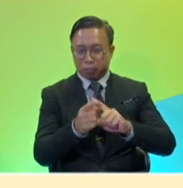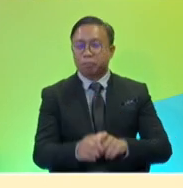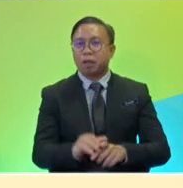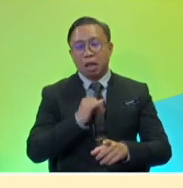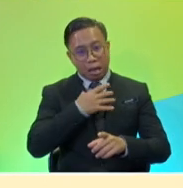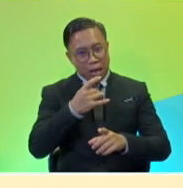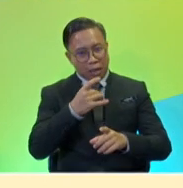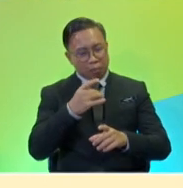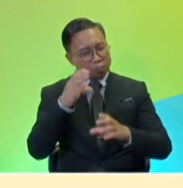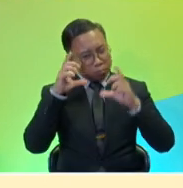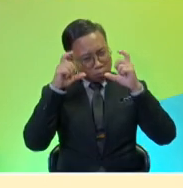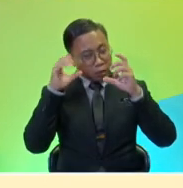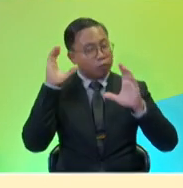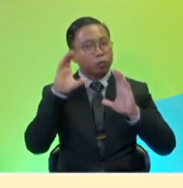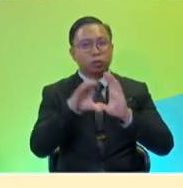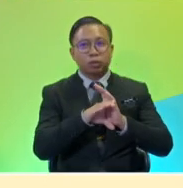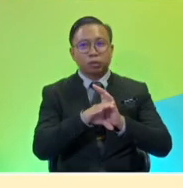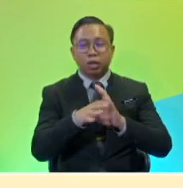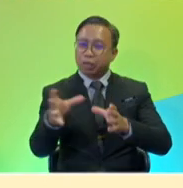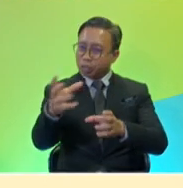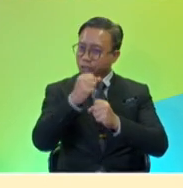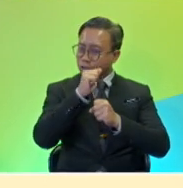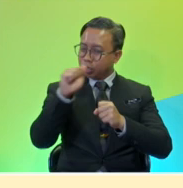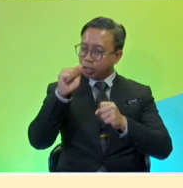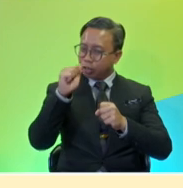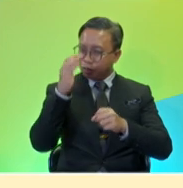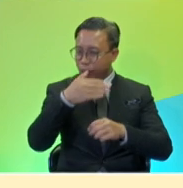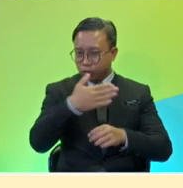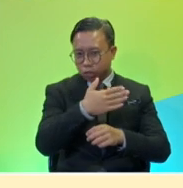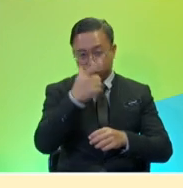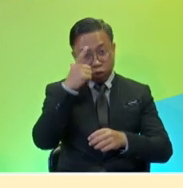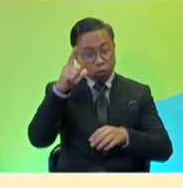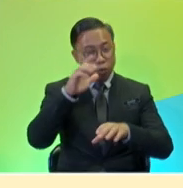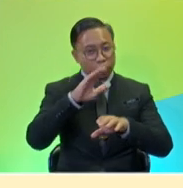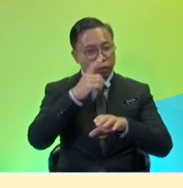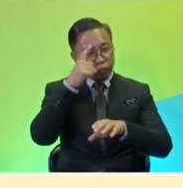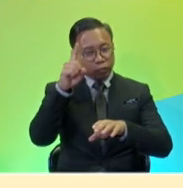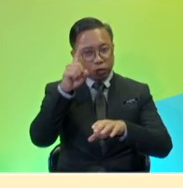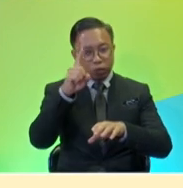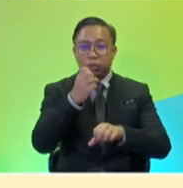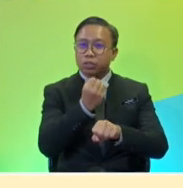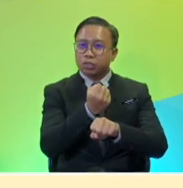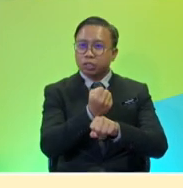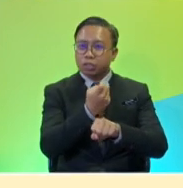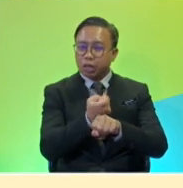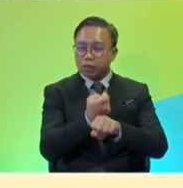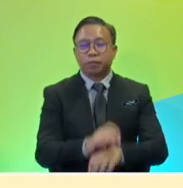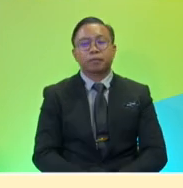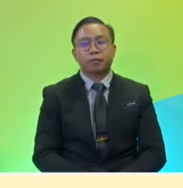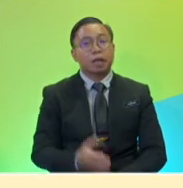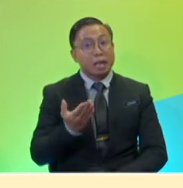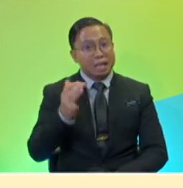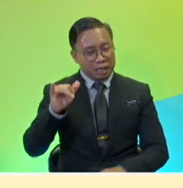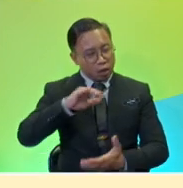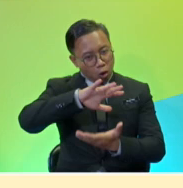like making sandcastle, I dislike catching a fish, and I dislike looking for shells. Yes. So, how did they do for this one? They have done all